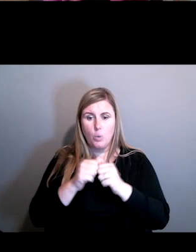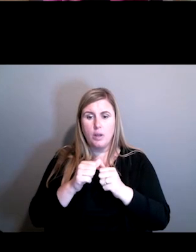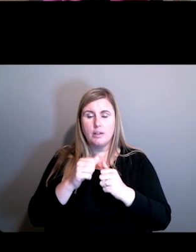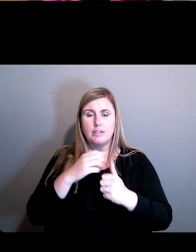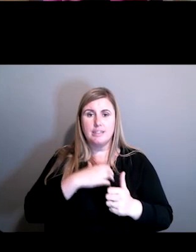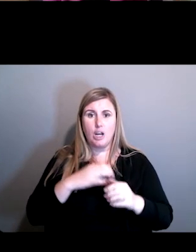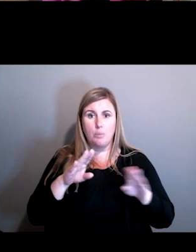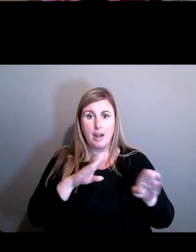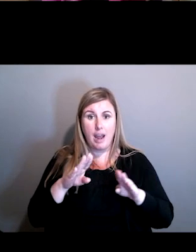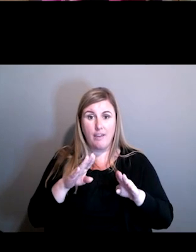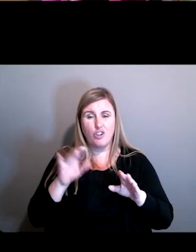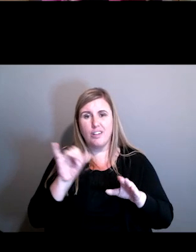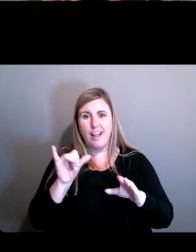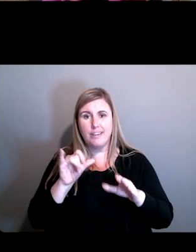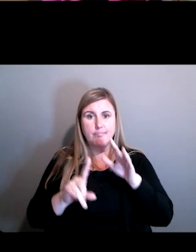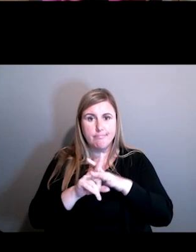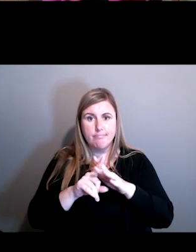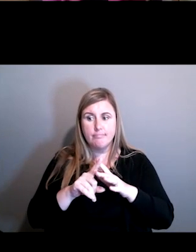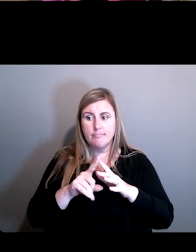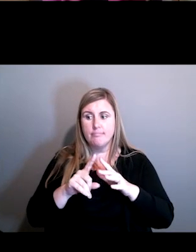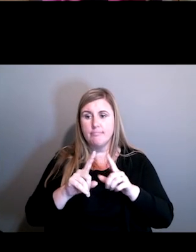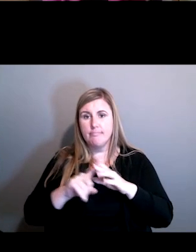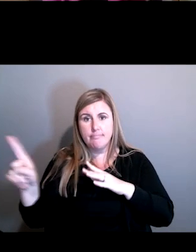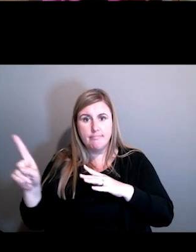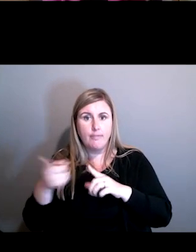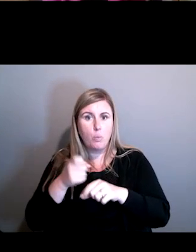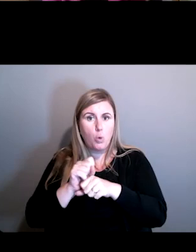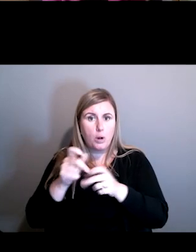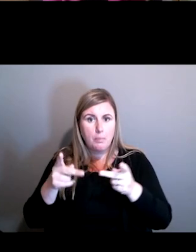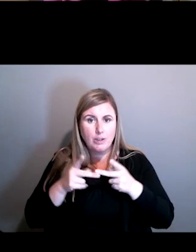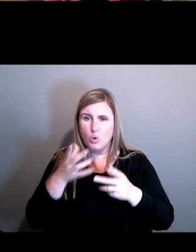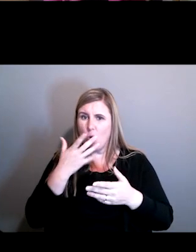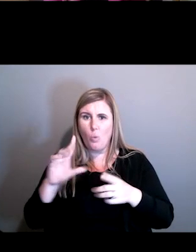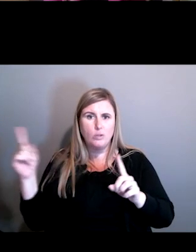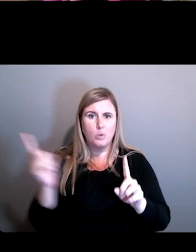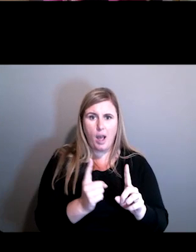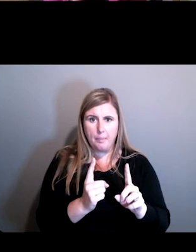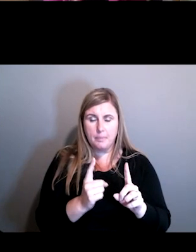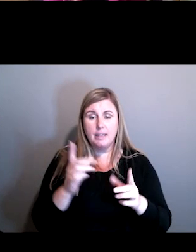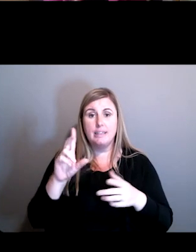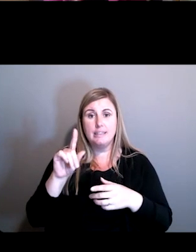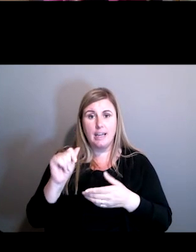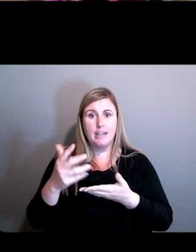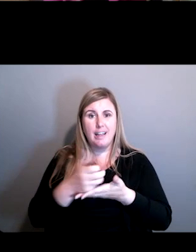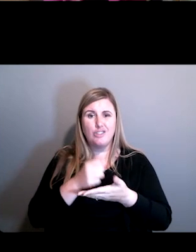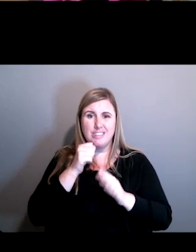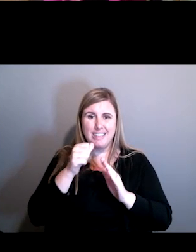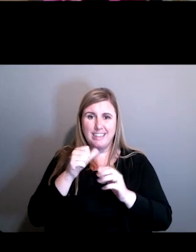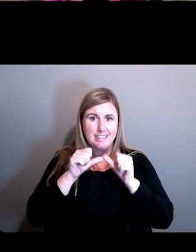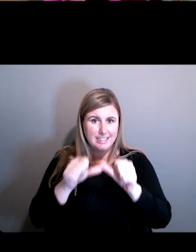Undesired behaviors occur, such as students eloping from the workspace or not wanting to come to the workspace. Data collection is